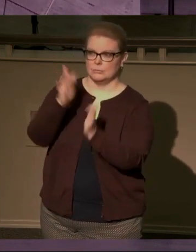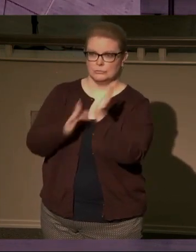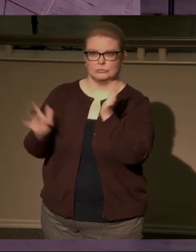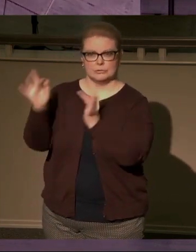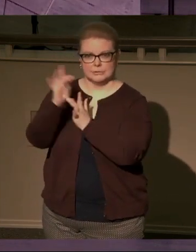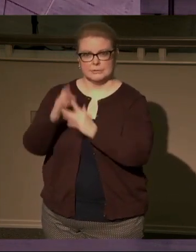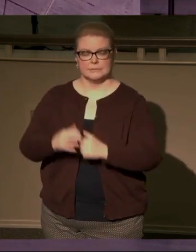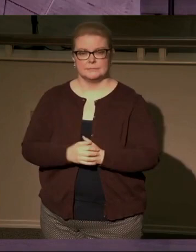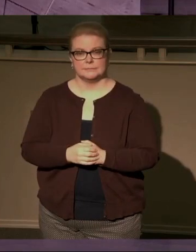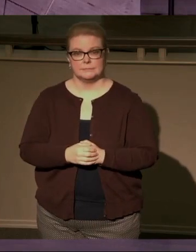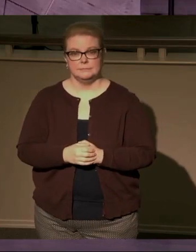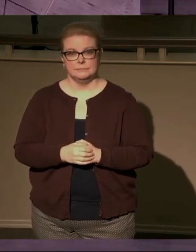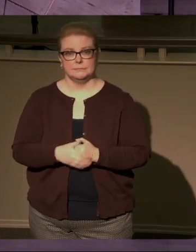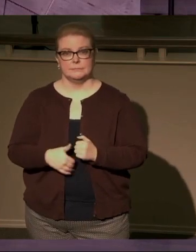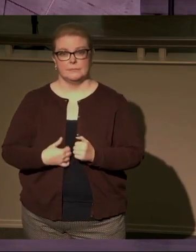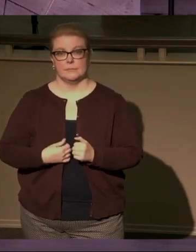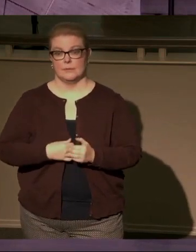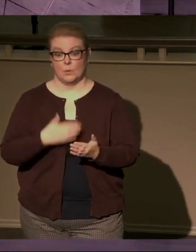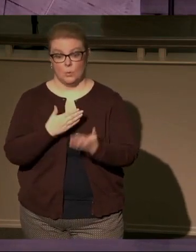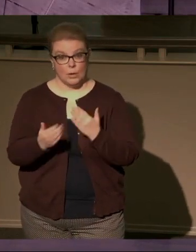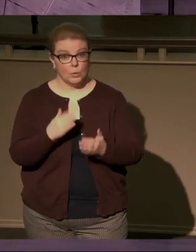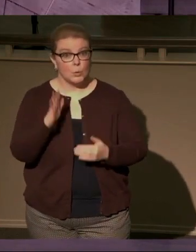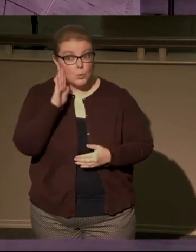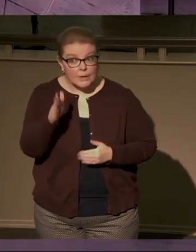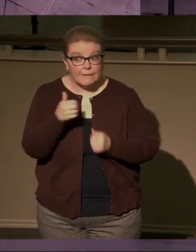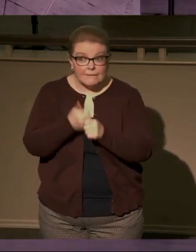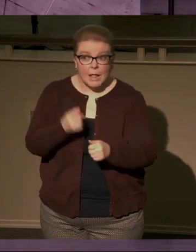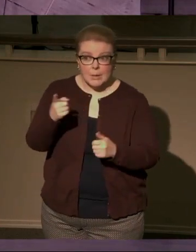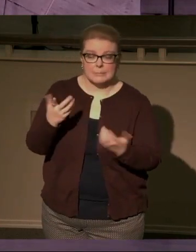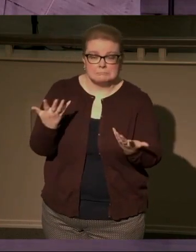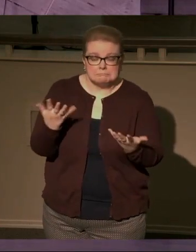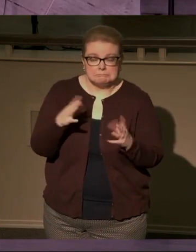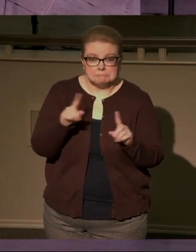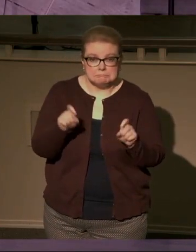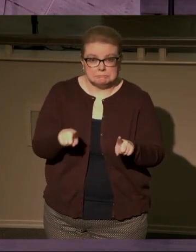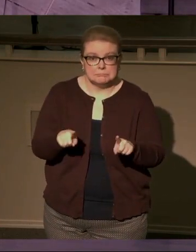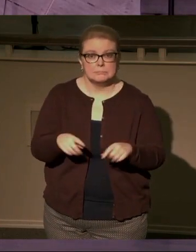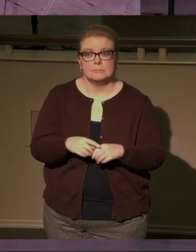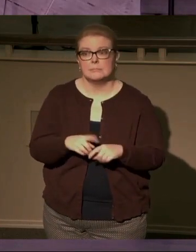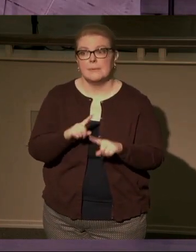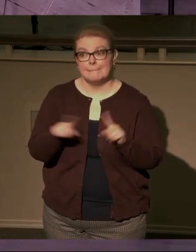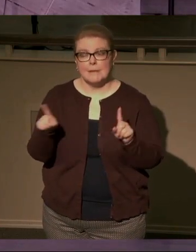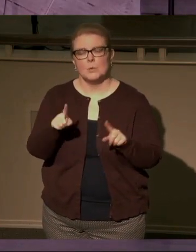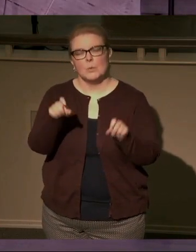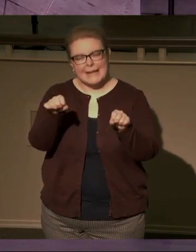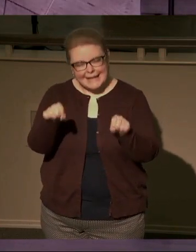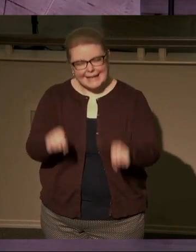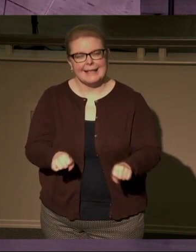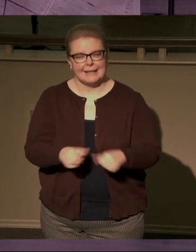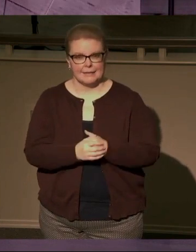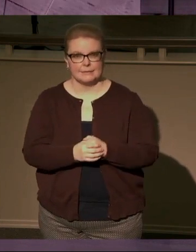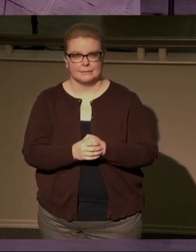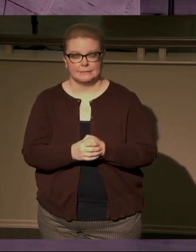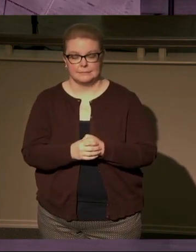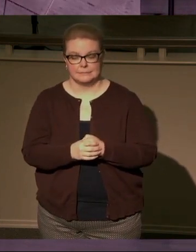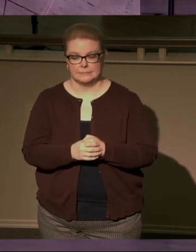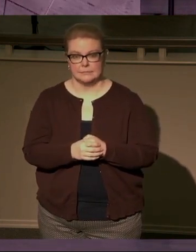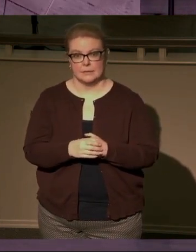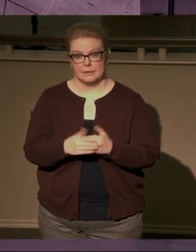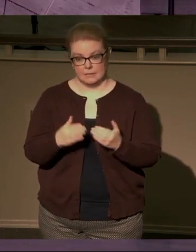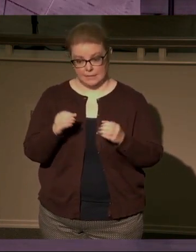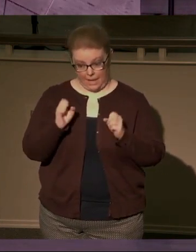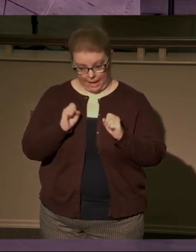Now, whether you will or not is another question, but you can. the door has been opened and the grace of